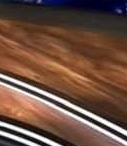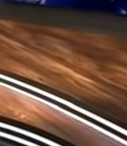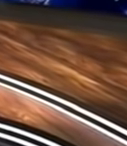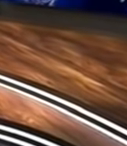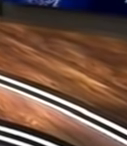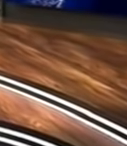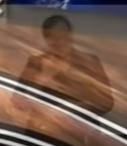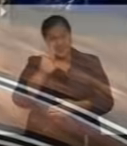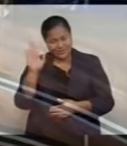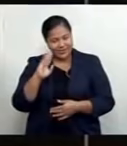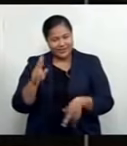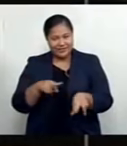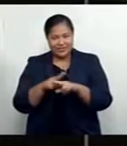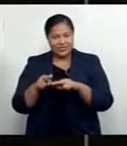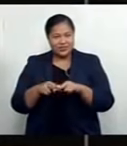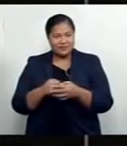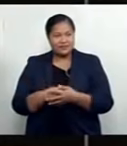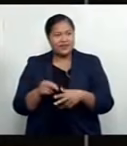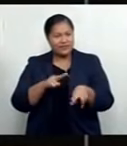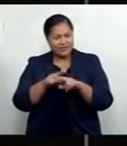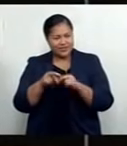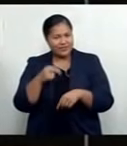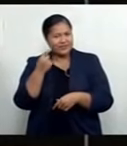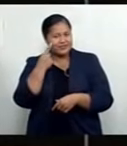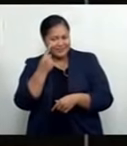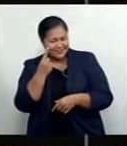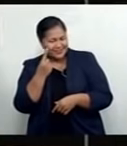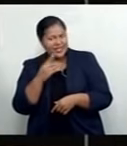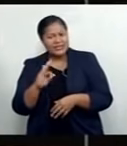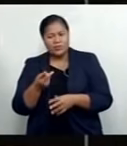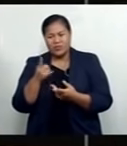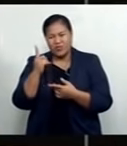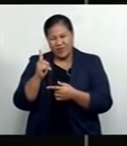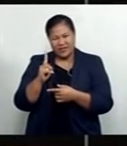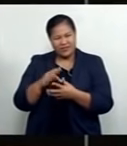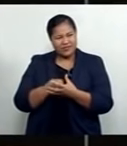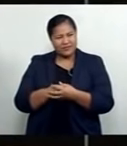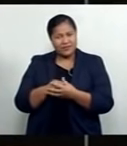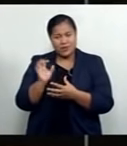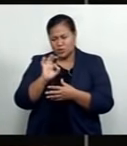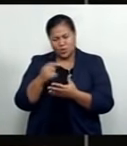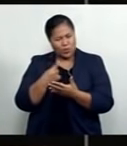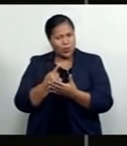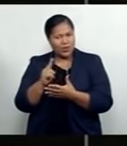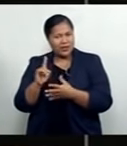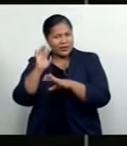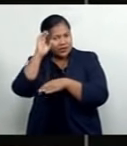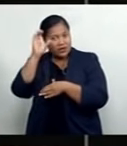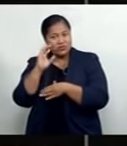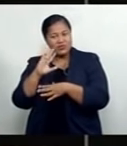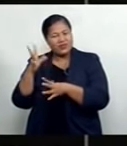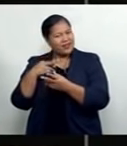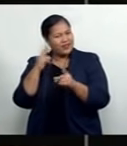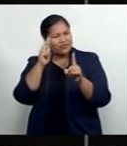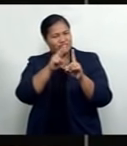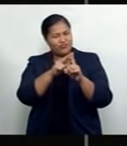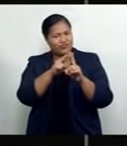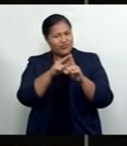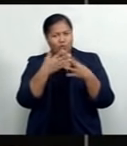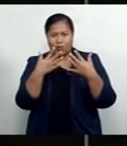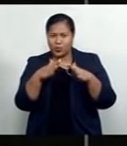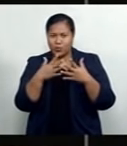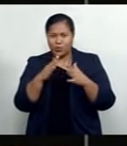Bula Fiji. Fiji has been recognized as one of the few, if not the only country, to have reached a commendable feat in